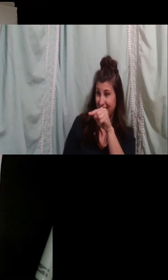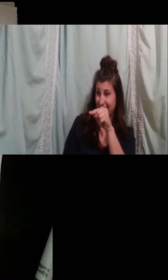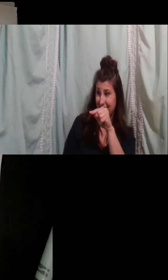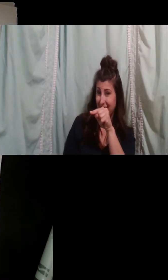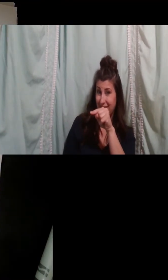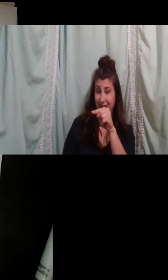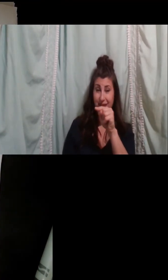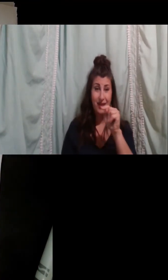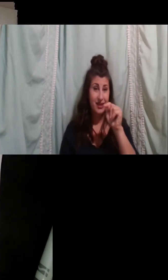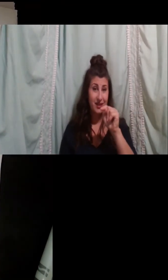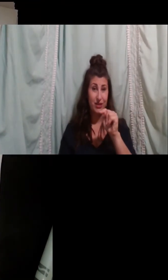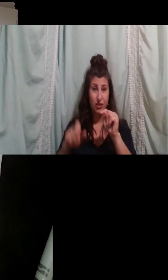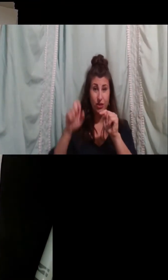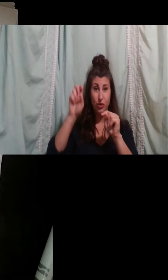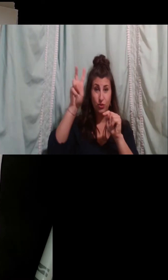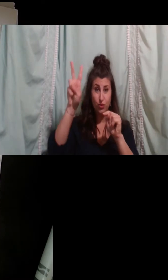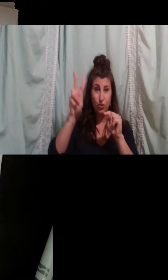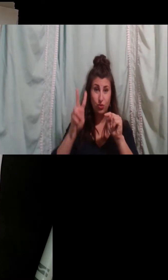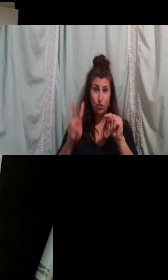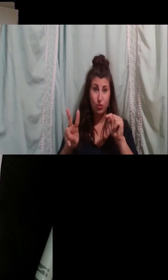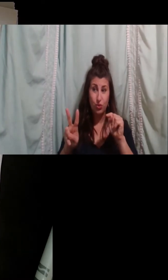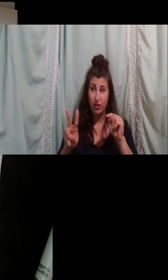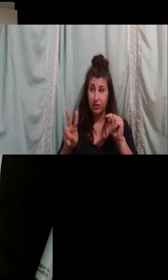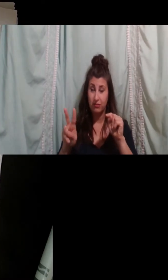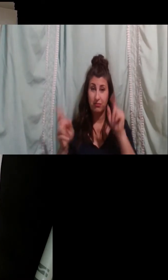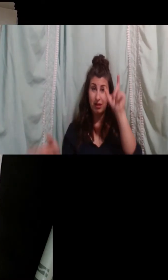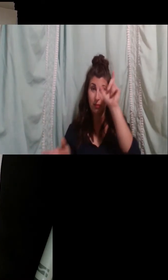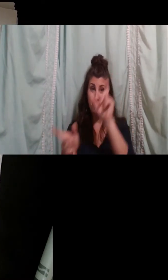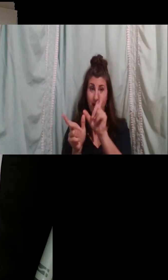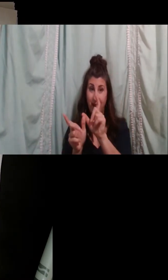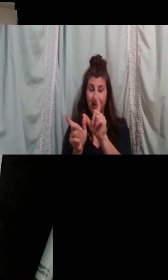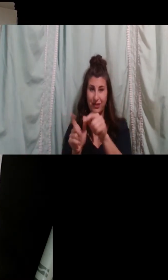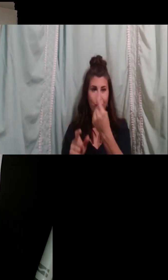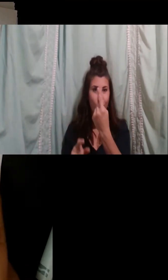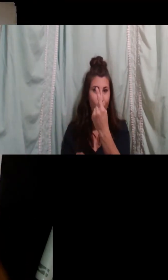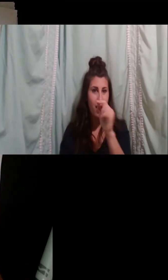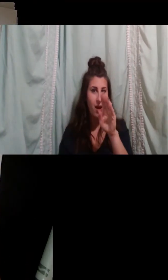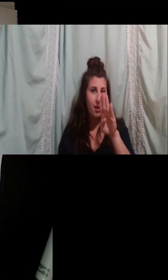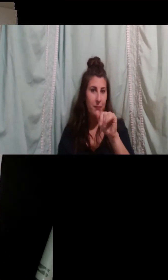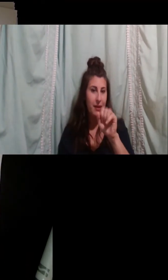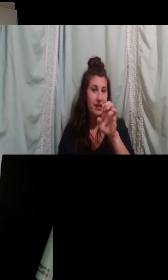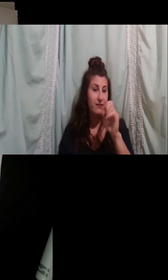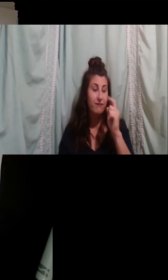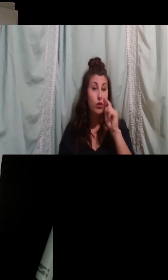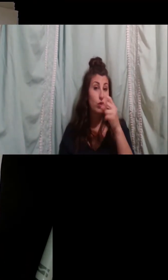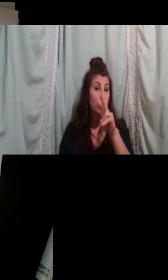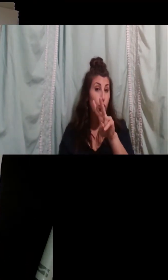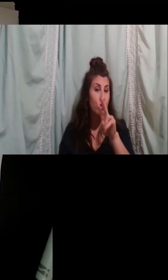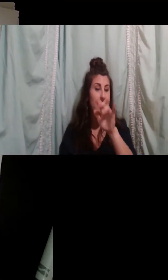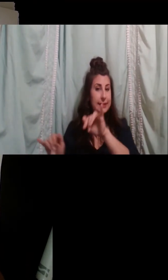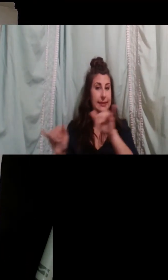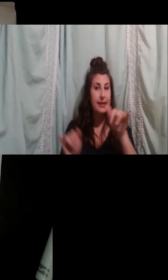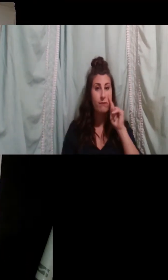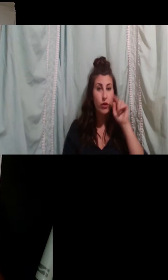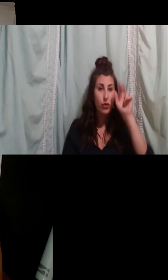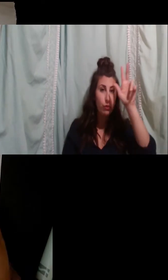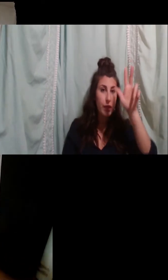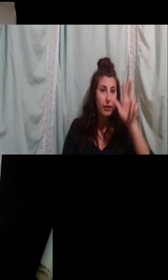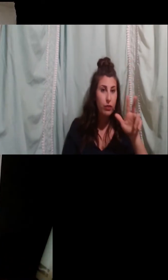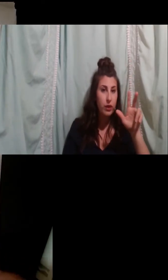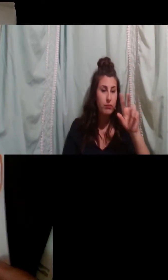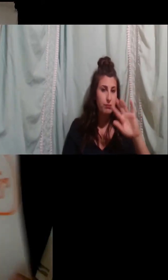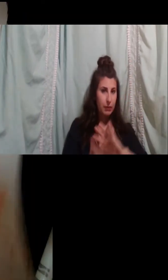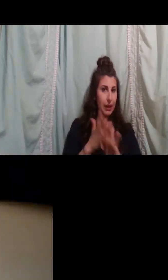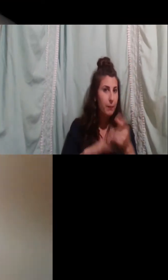have a base of 2 on top and a base of 2 on bottom. Combine it so that it's only one base of 2. Okay, same thing for